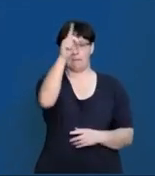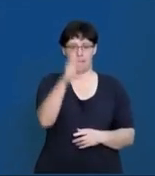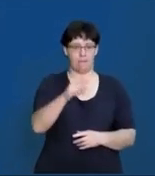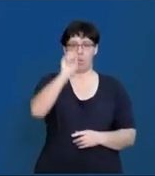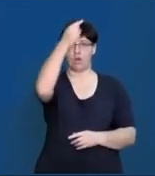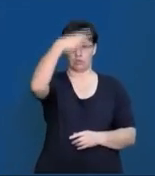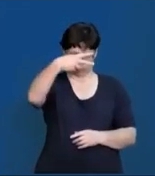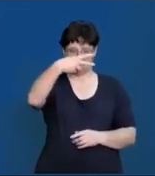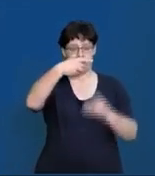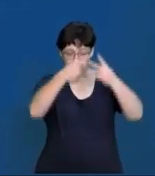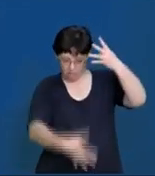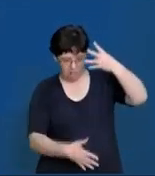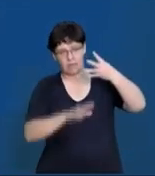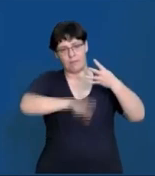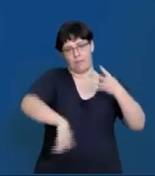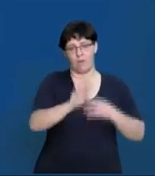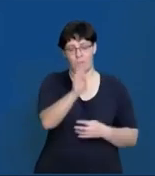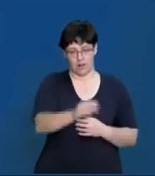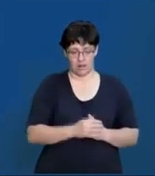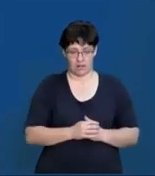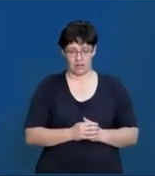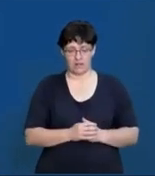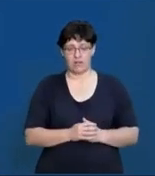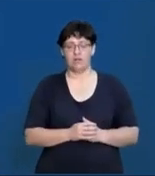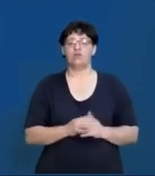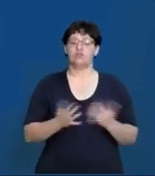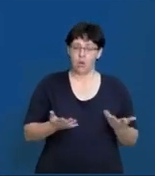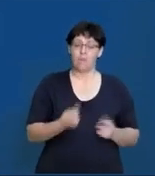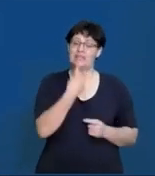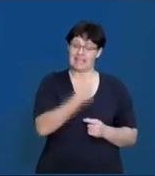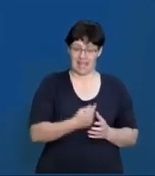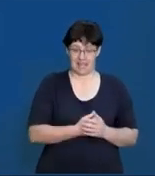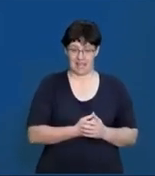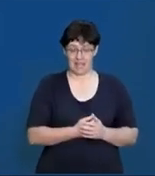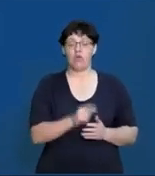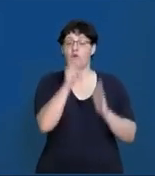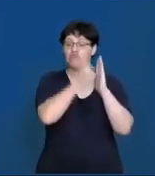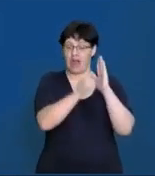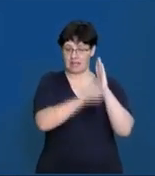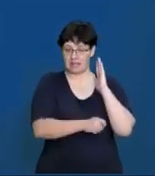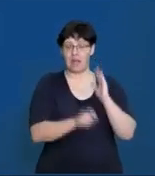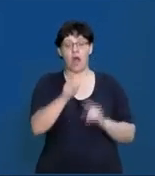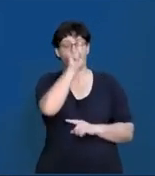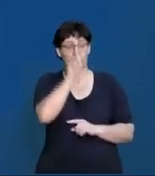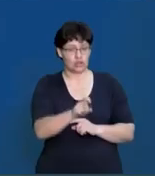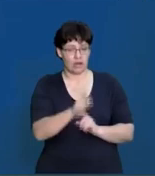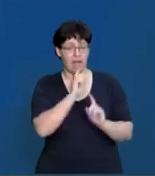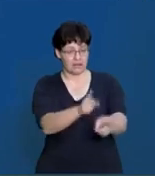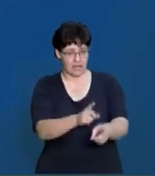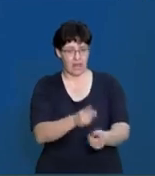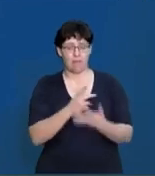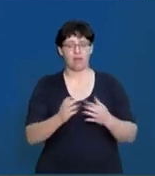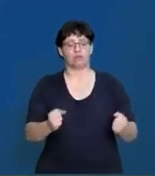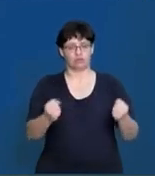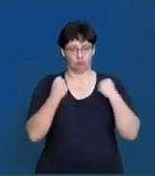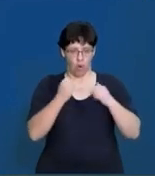the first 2 and leave out the rest. So you name only 2. Again, I need to emphasize, guys, as you are writing this type of question, make sure